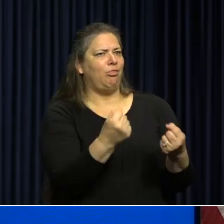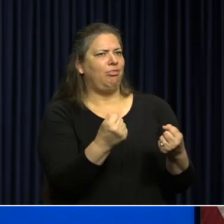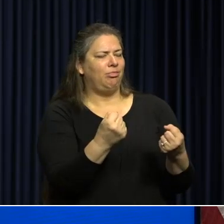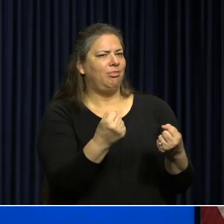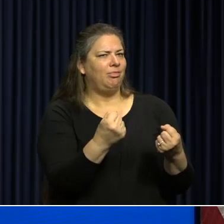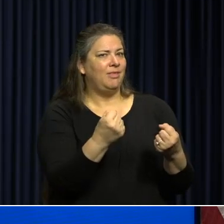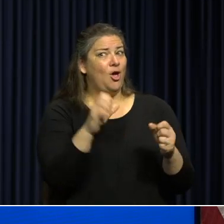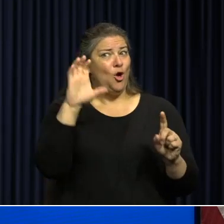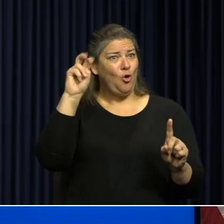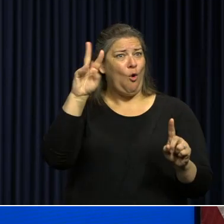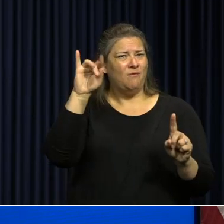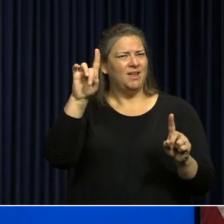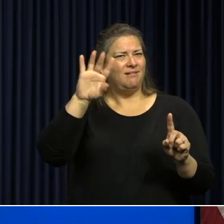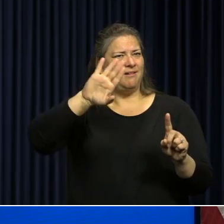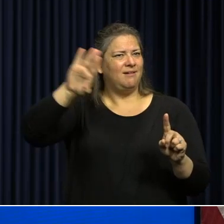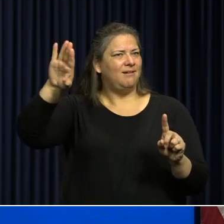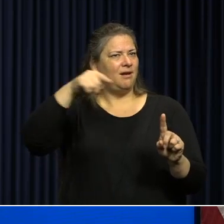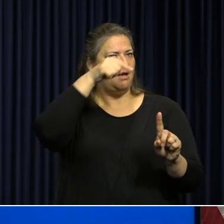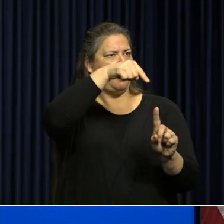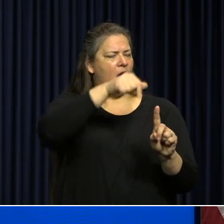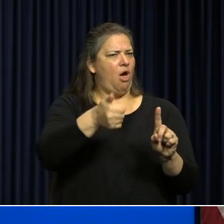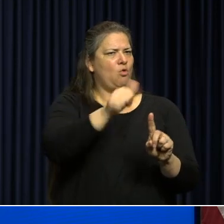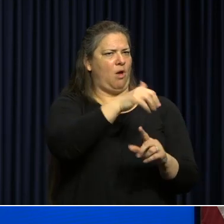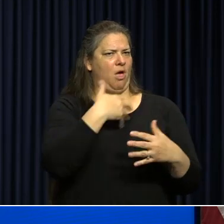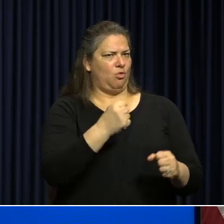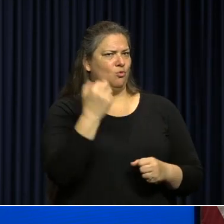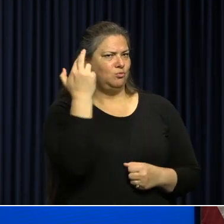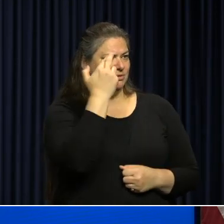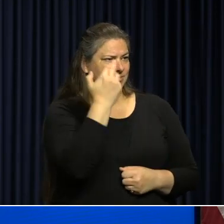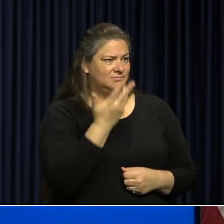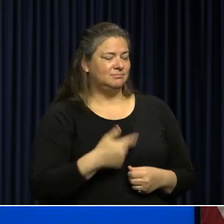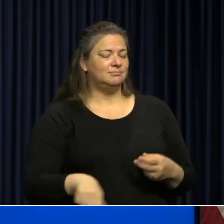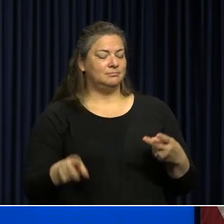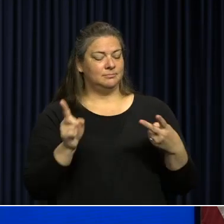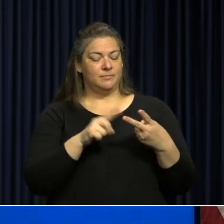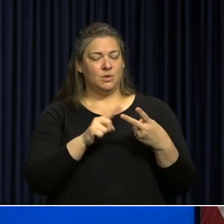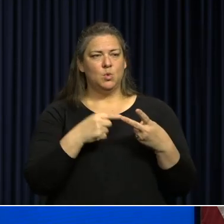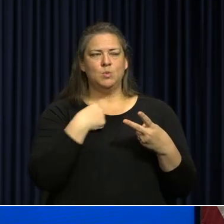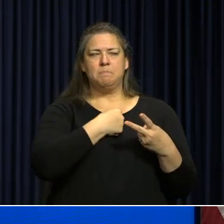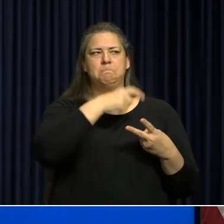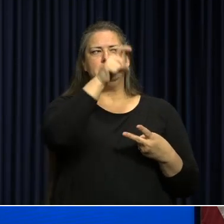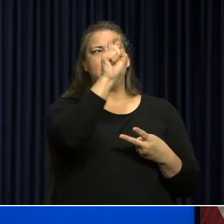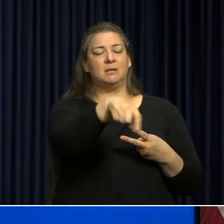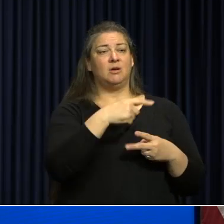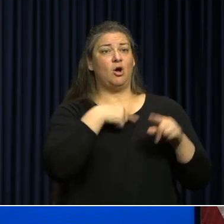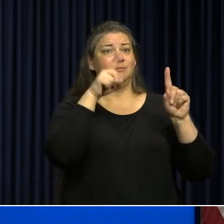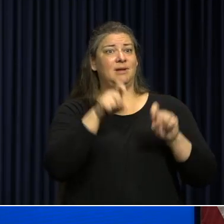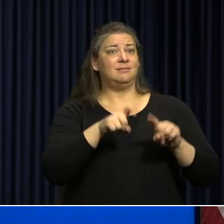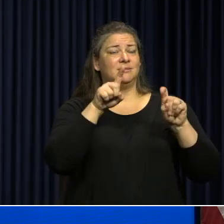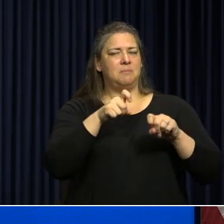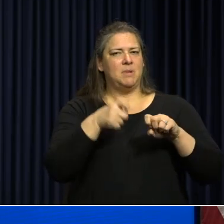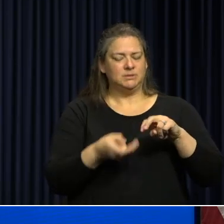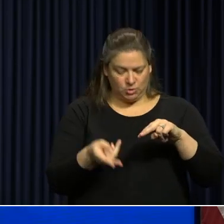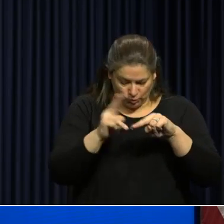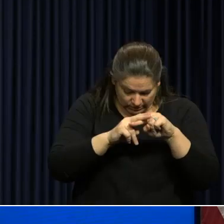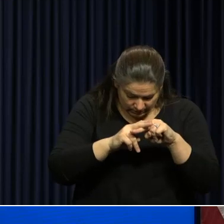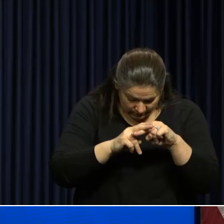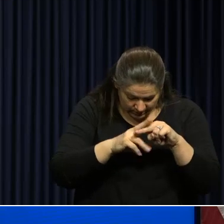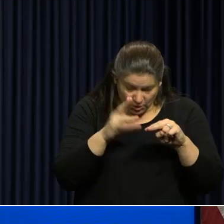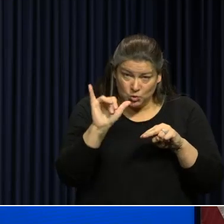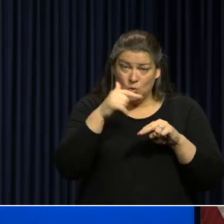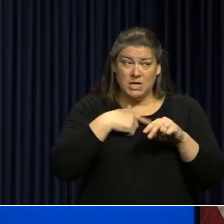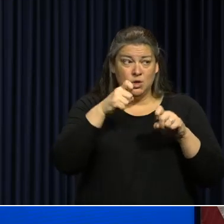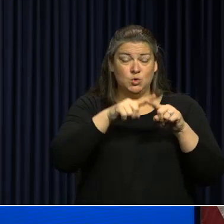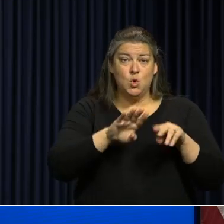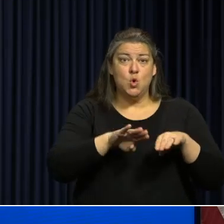addition to COVID-19. Number two, we've got to increase our testing capacity, ultimately to reopen